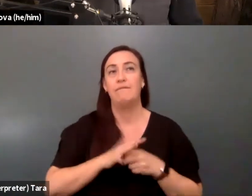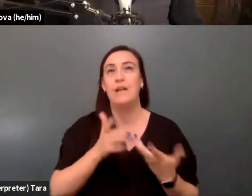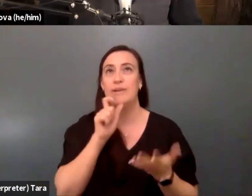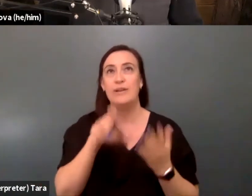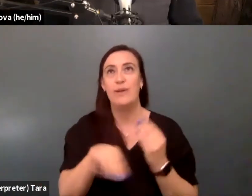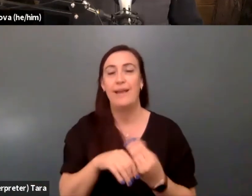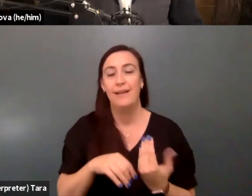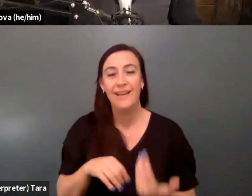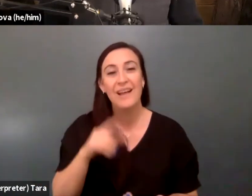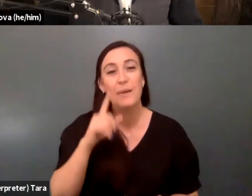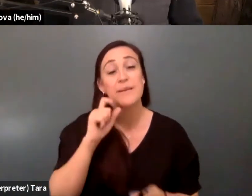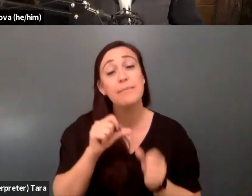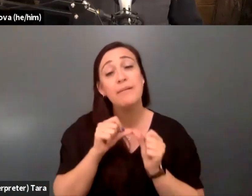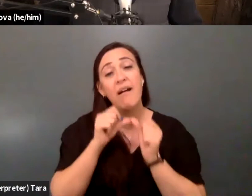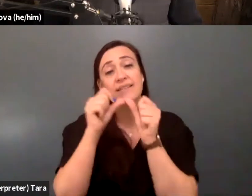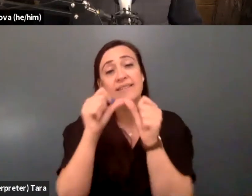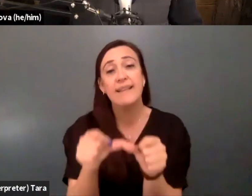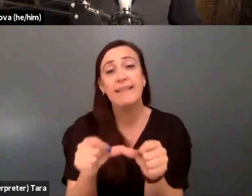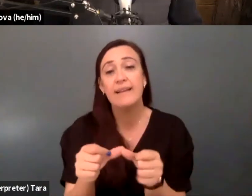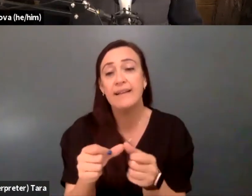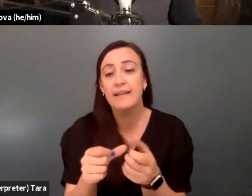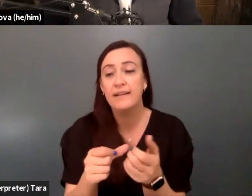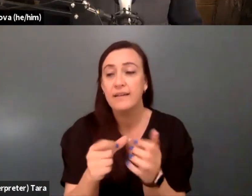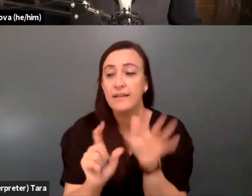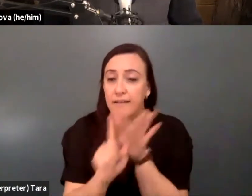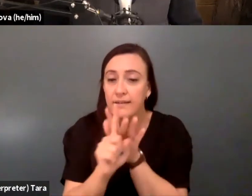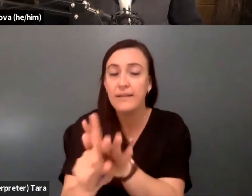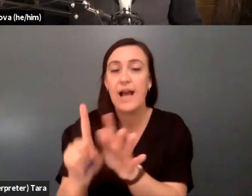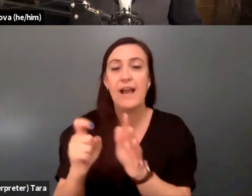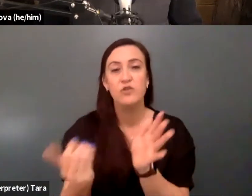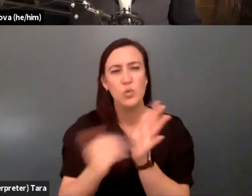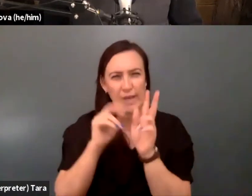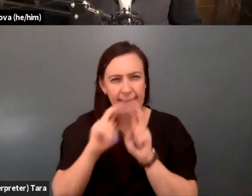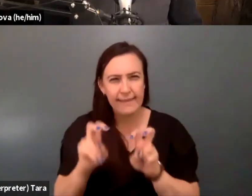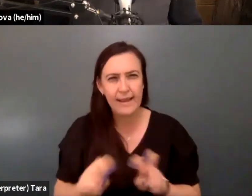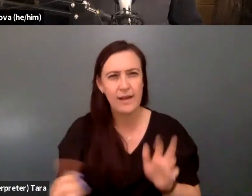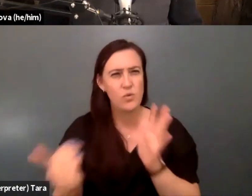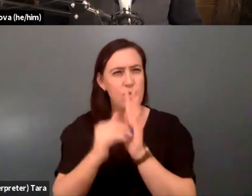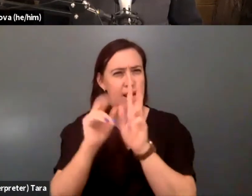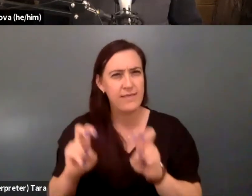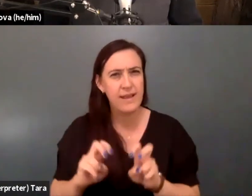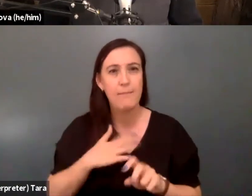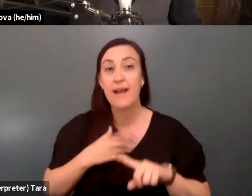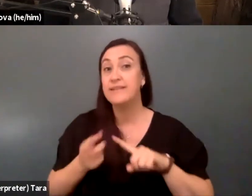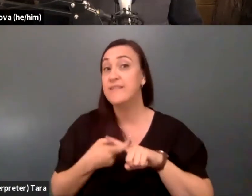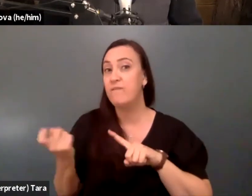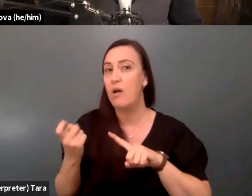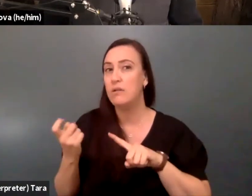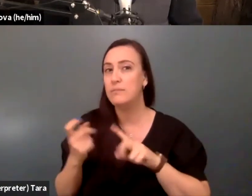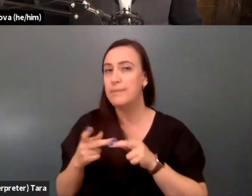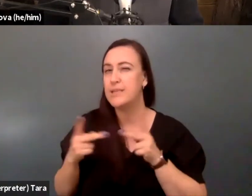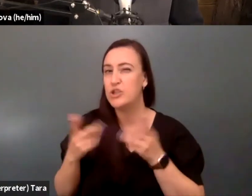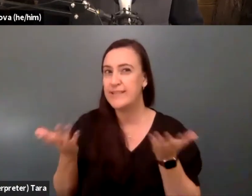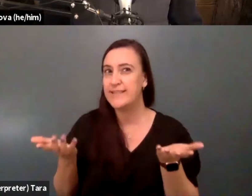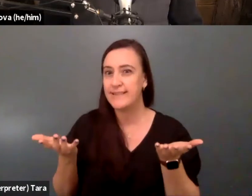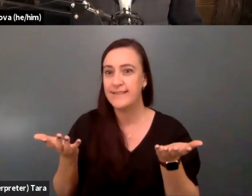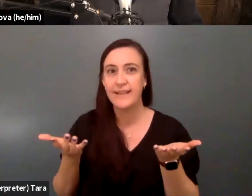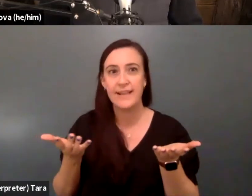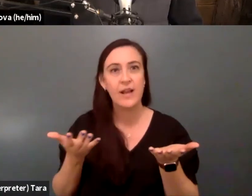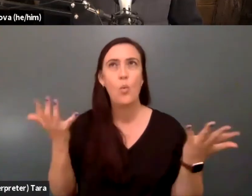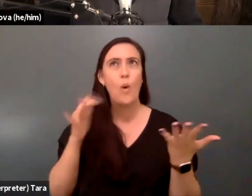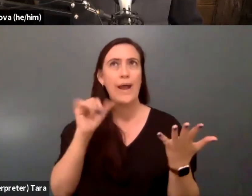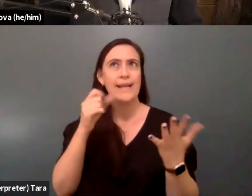I'm constantly having to rethink the defaults that I have. What is